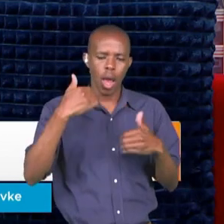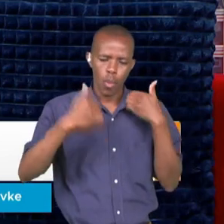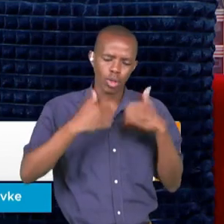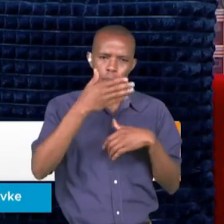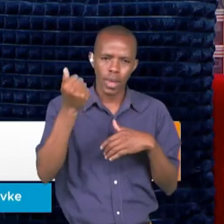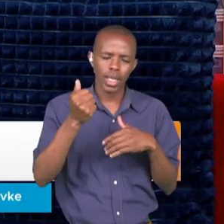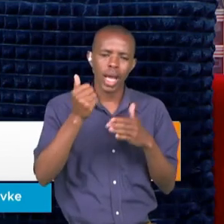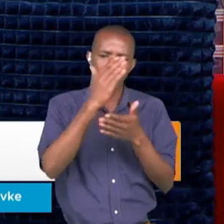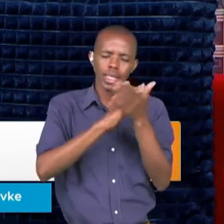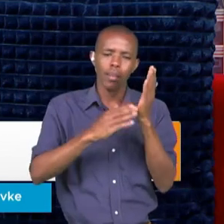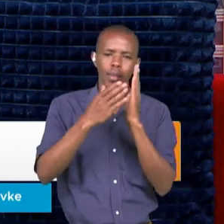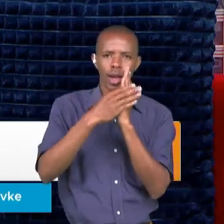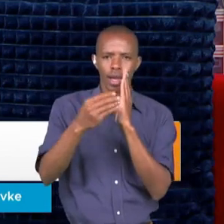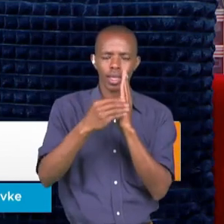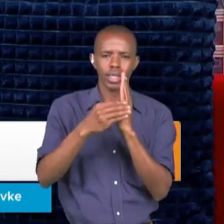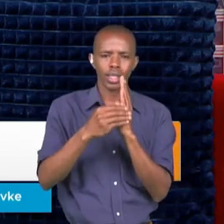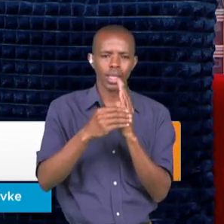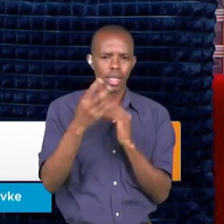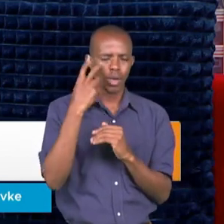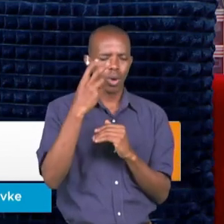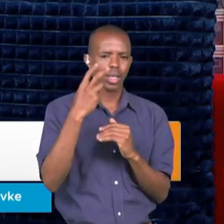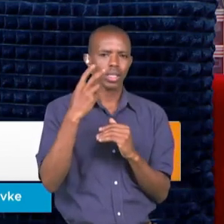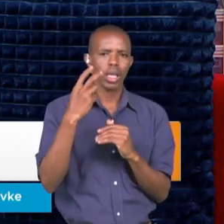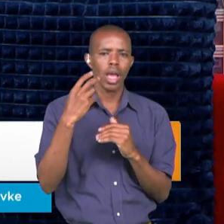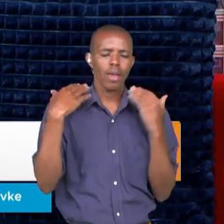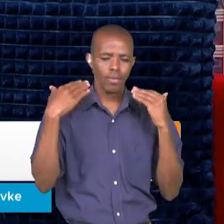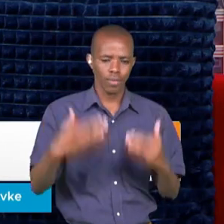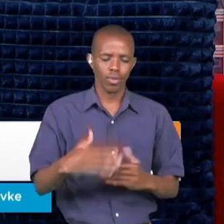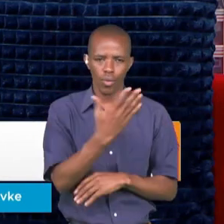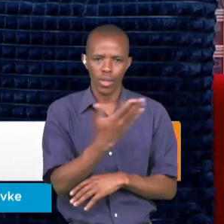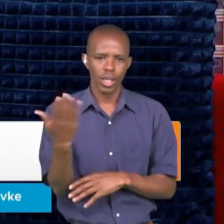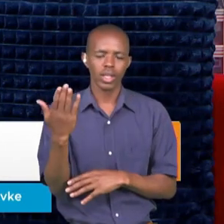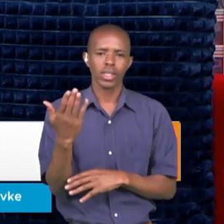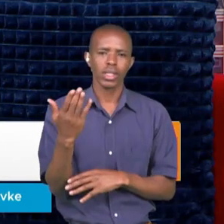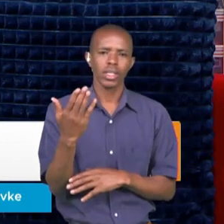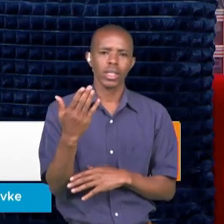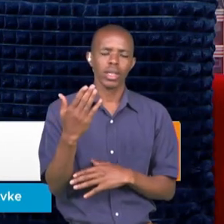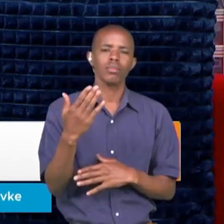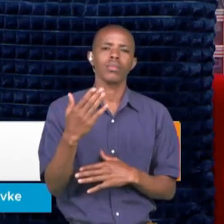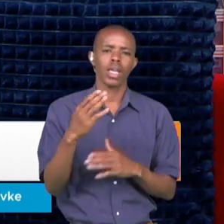careers even consider even the physical features. Okay. You know, like in the